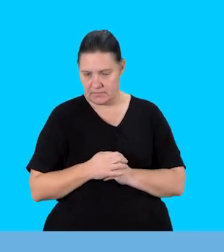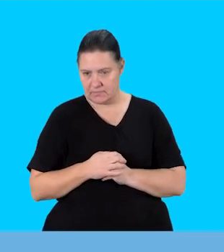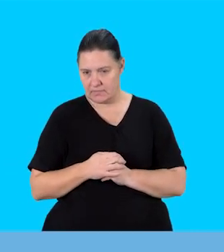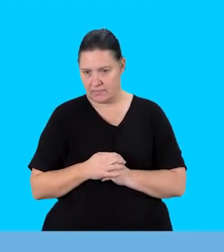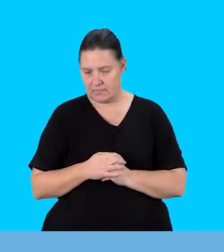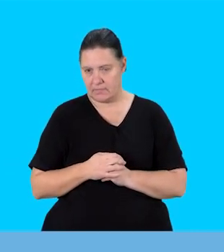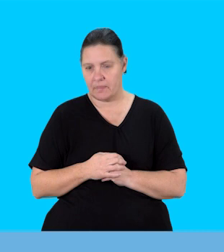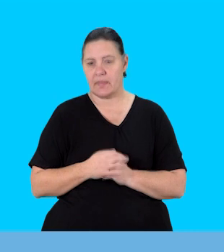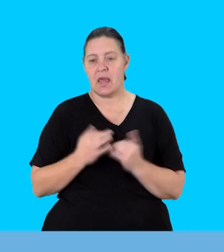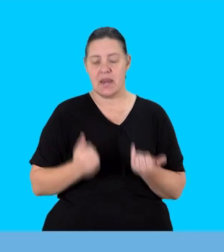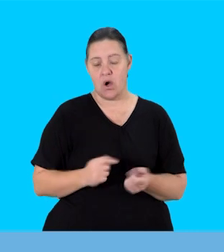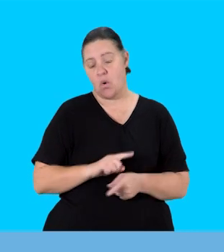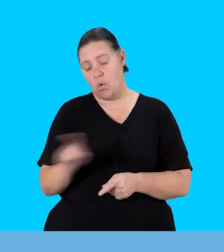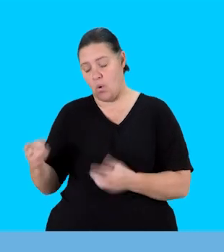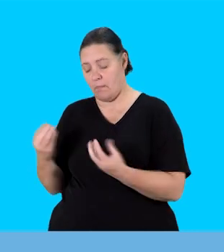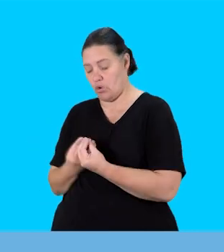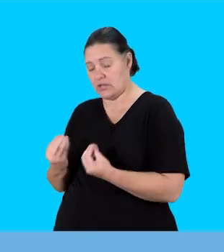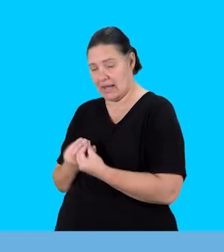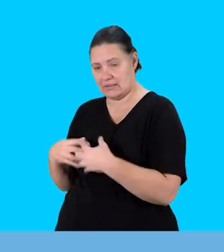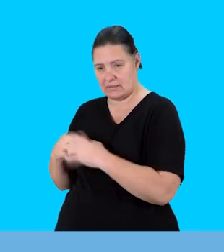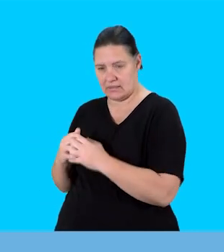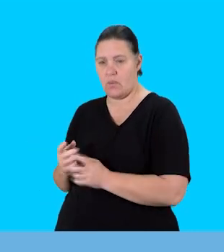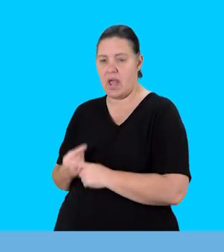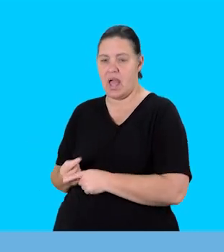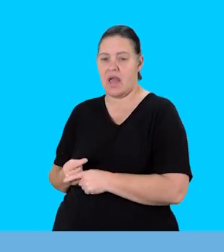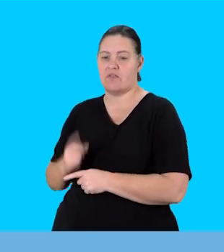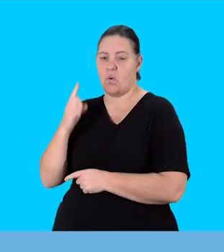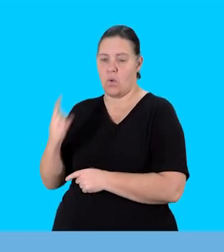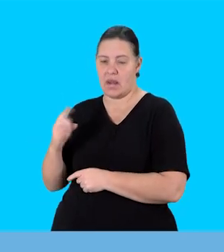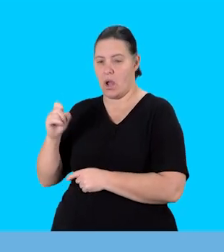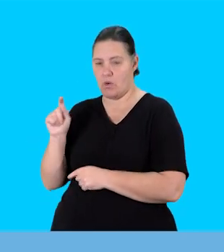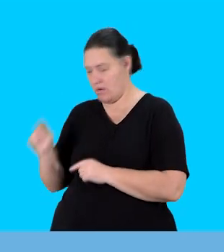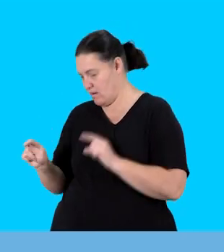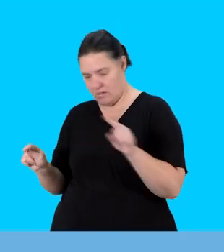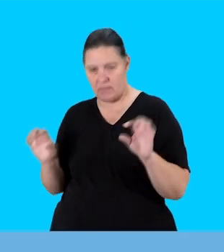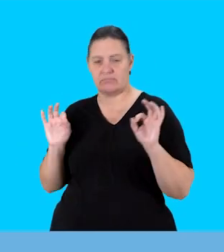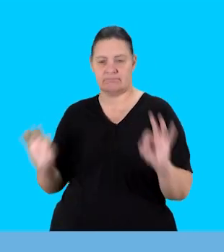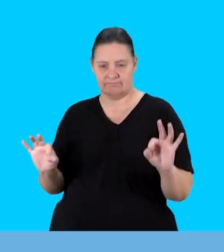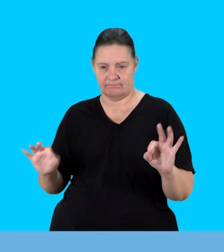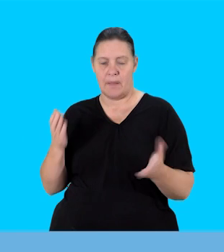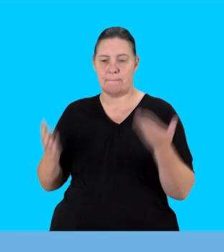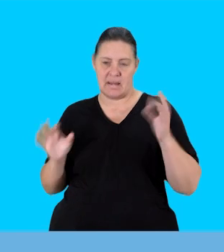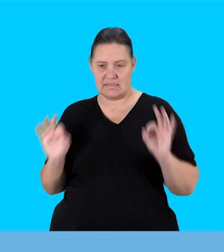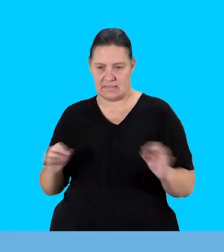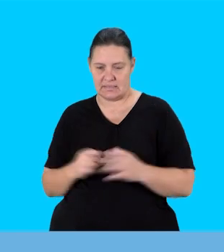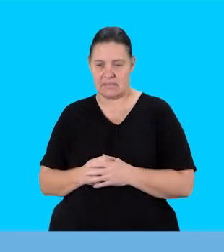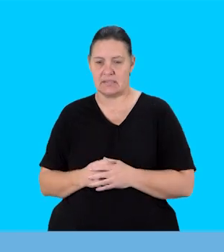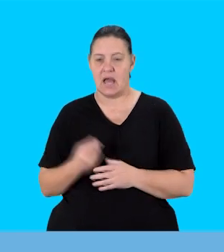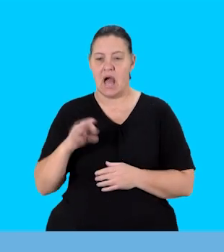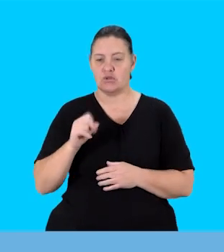the left-hand side, the reactant side. Then on the product side, we have 1 carbon, yes, so the carbons are